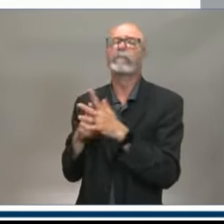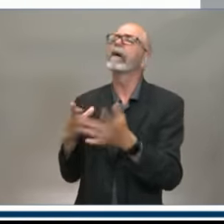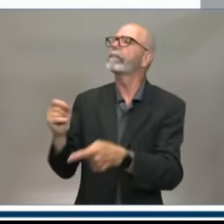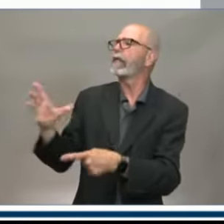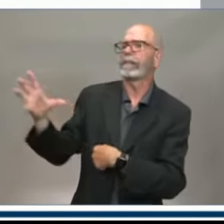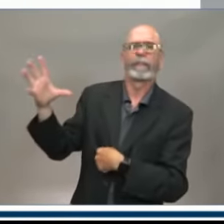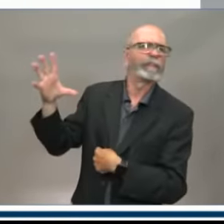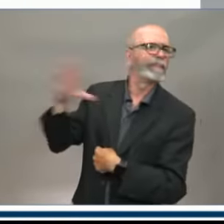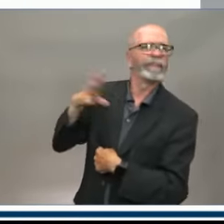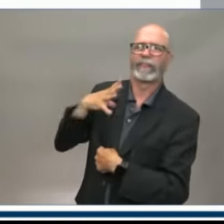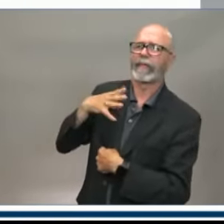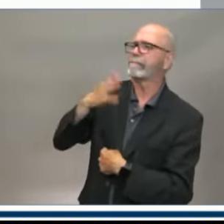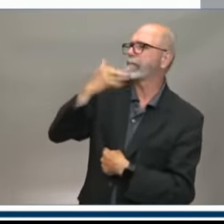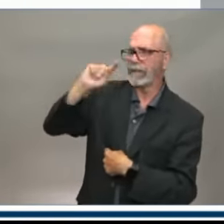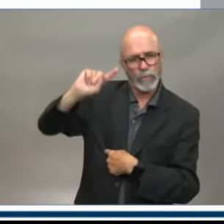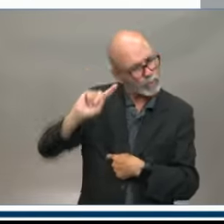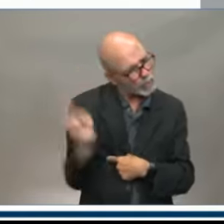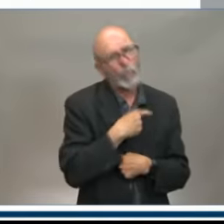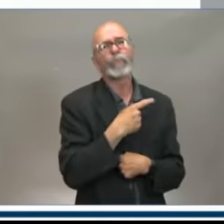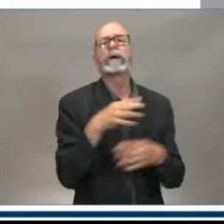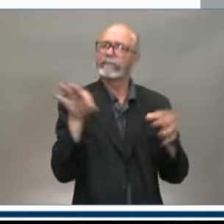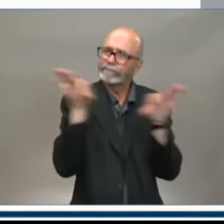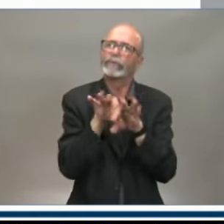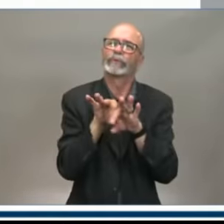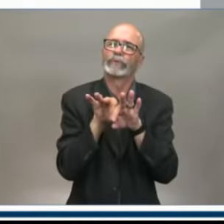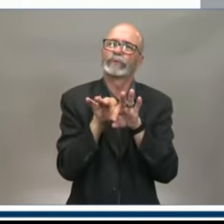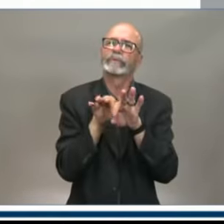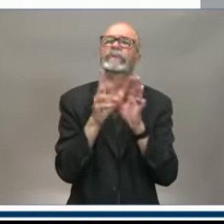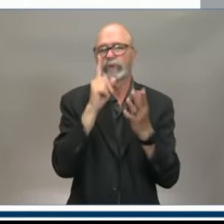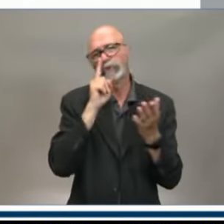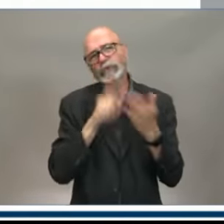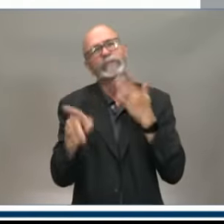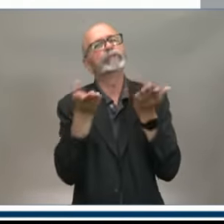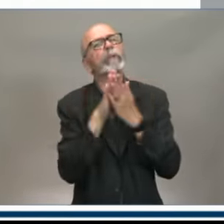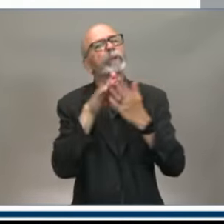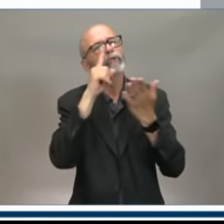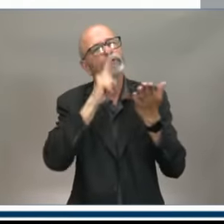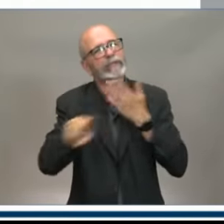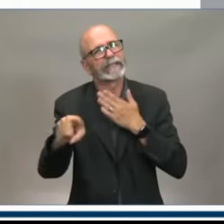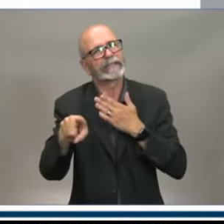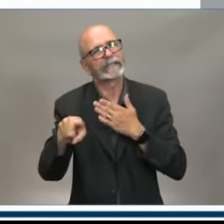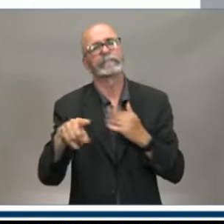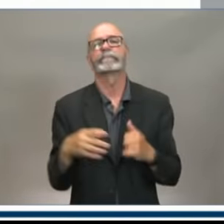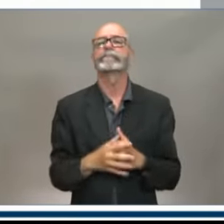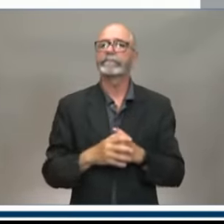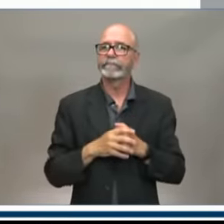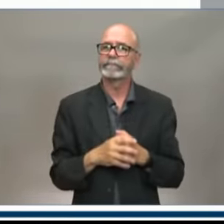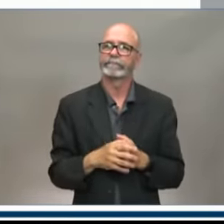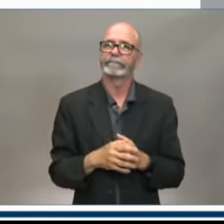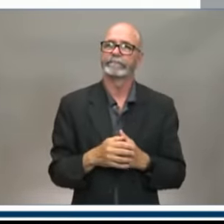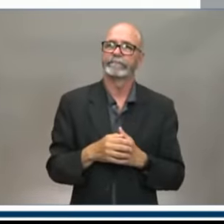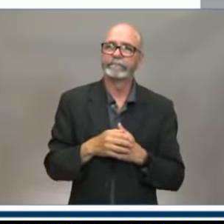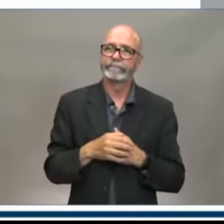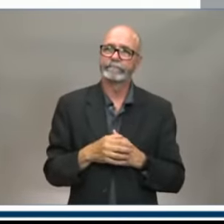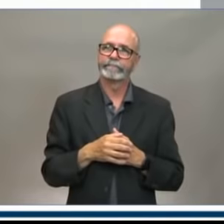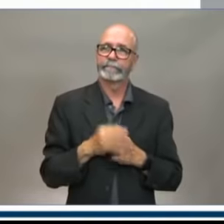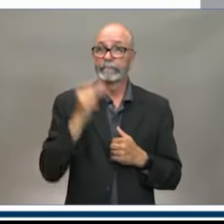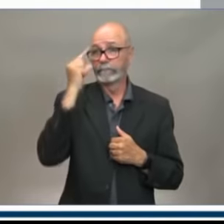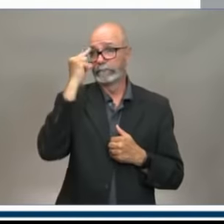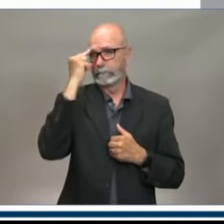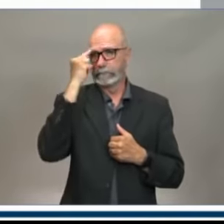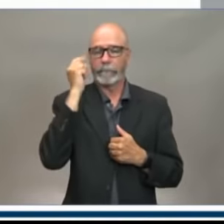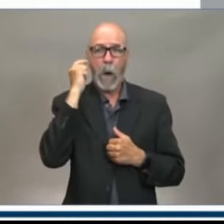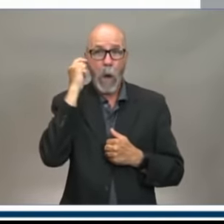really important part of our active surveillance at this point in our recovery stage. I also want to touch on one